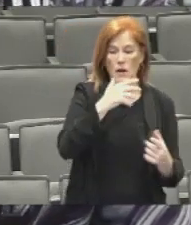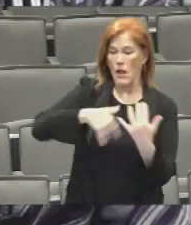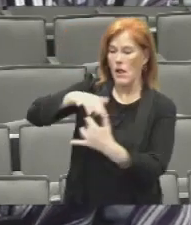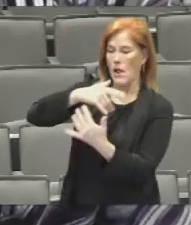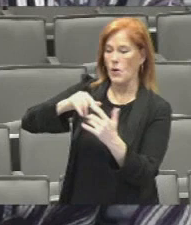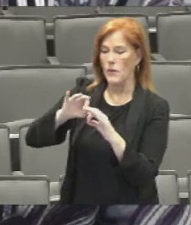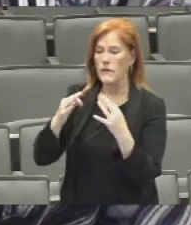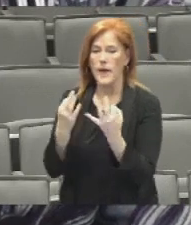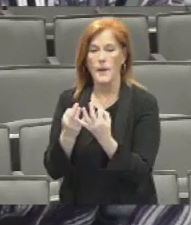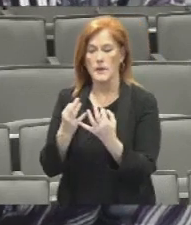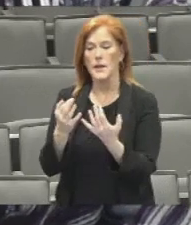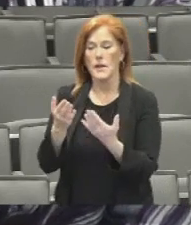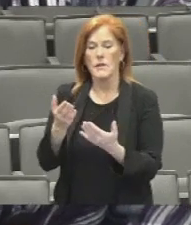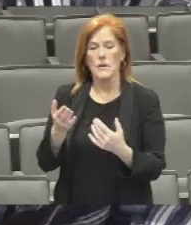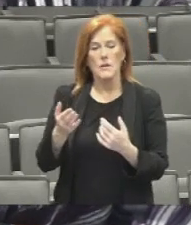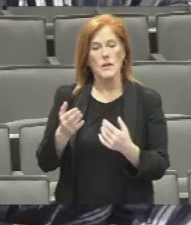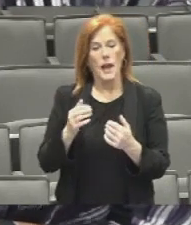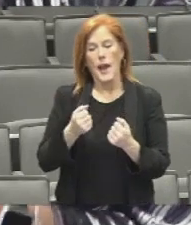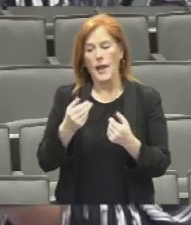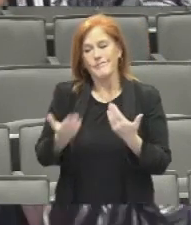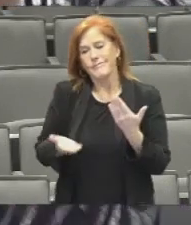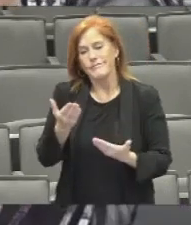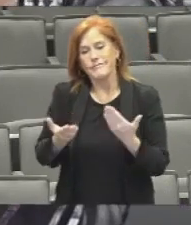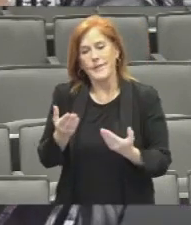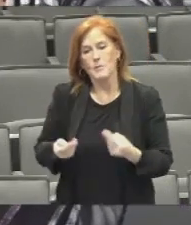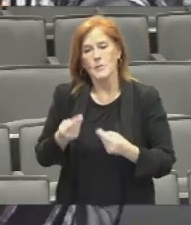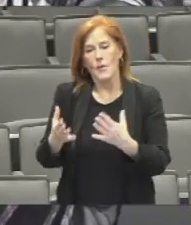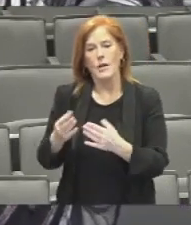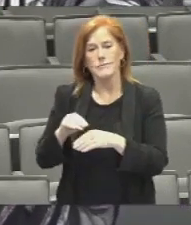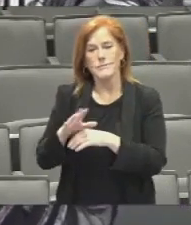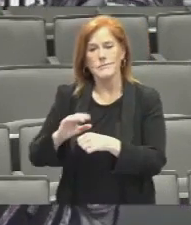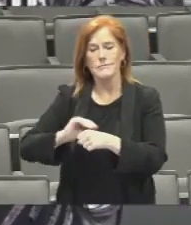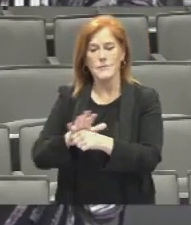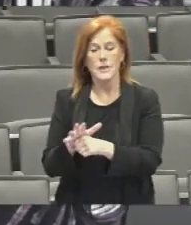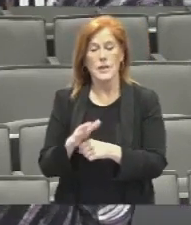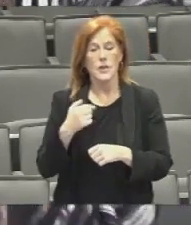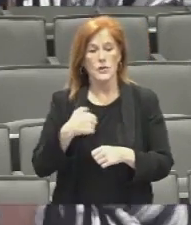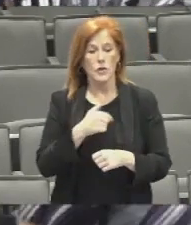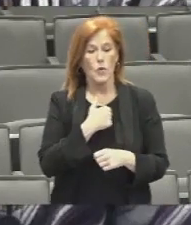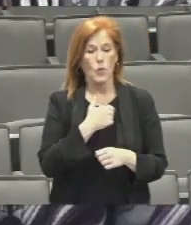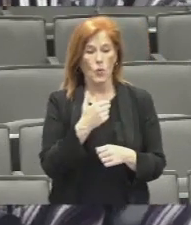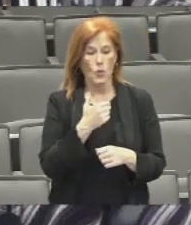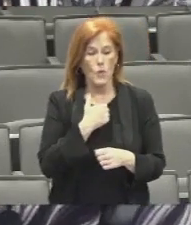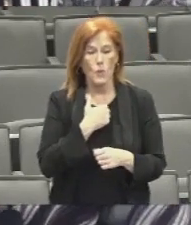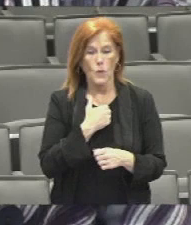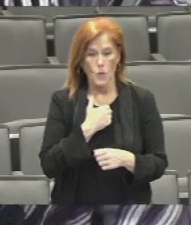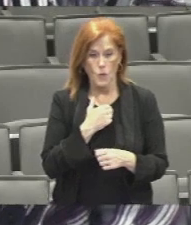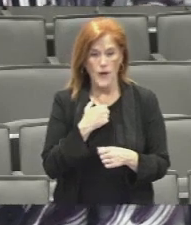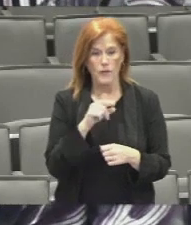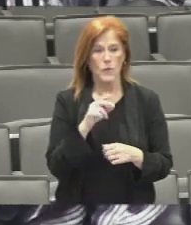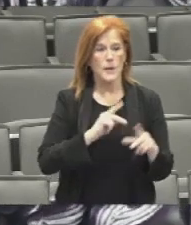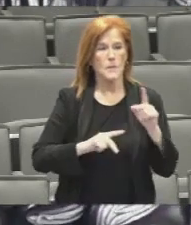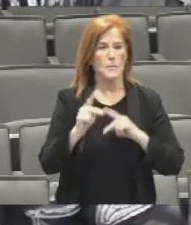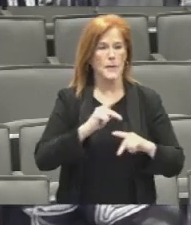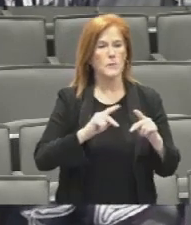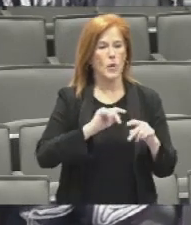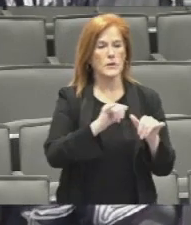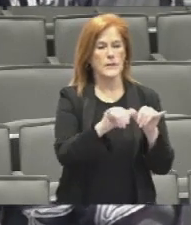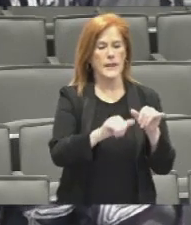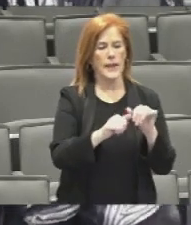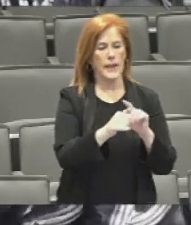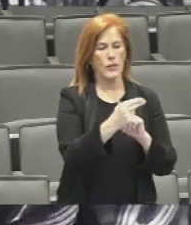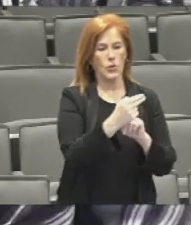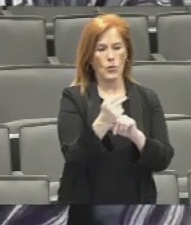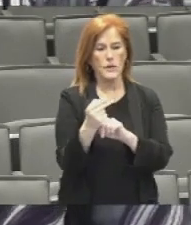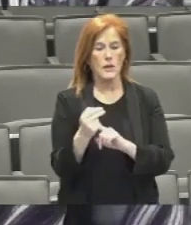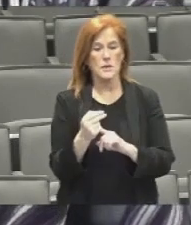And this has worked really well. We have more than 20 individuals in Douglas County in those hotels. But